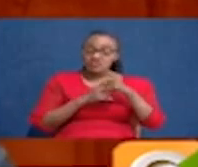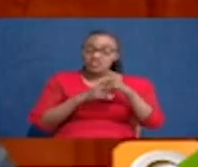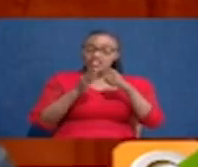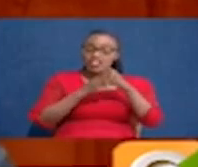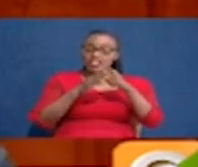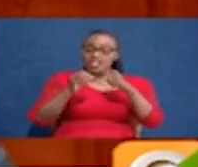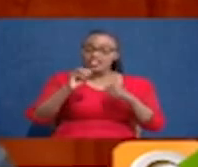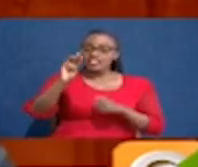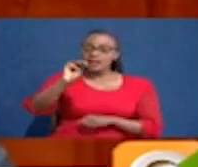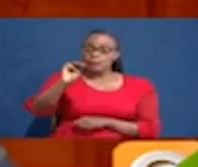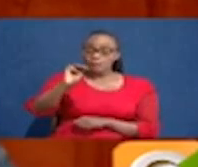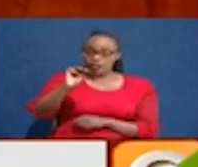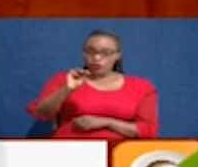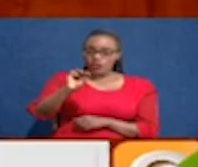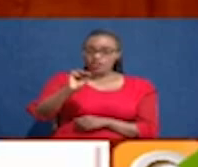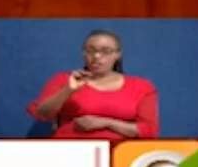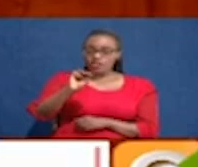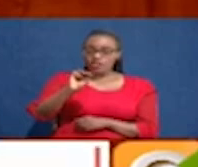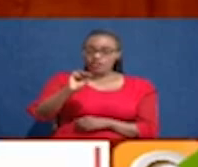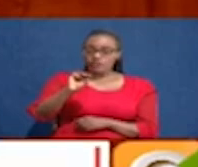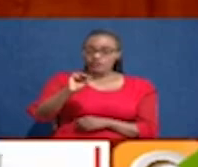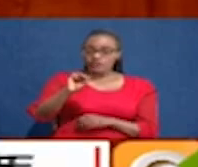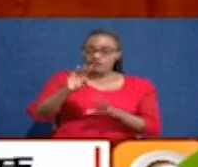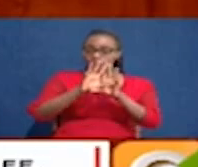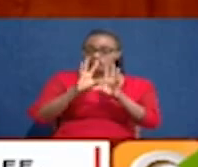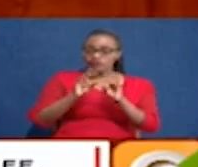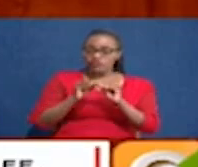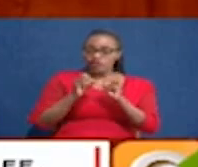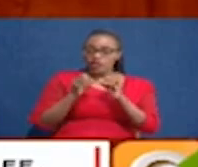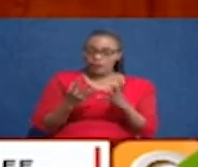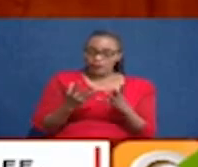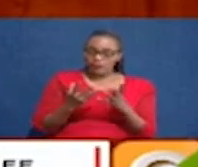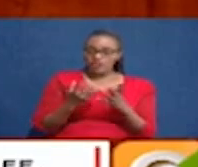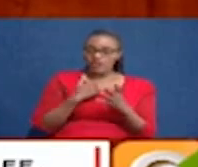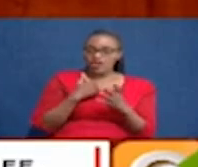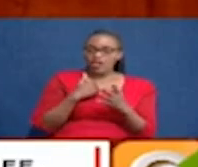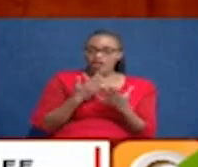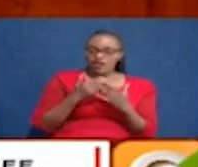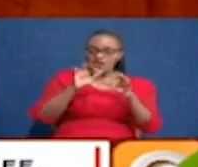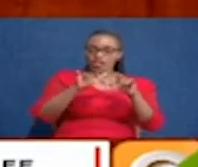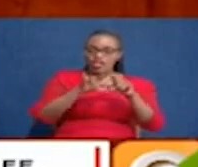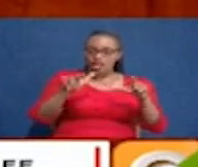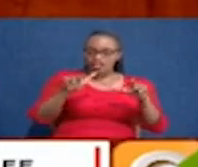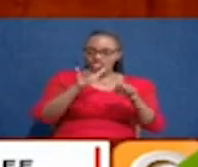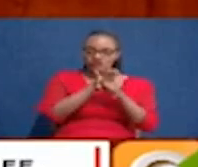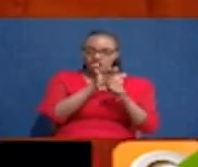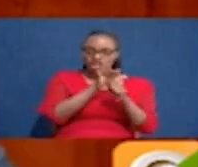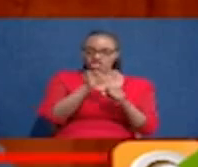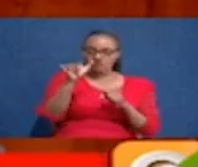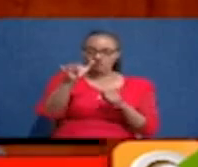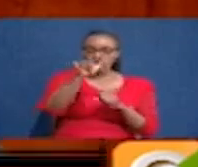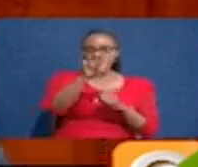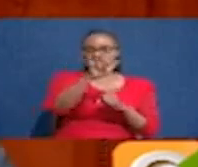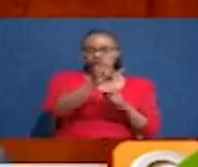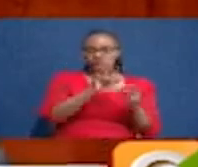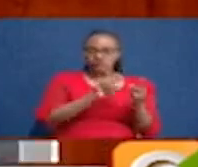790 million? Yes. Made up in? It's made up of largely land,